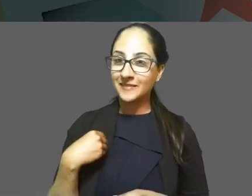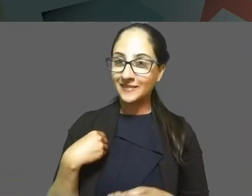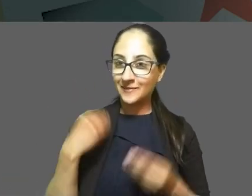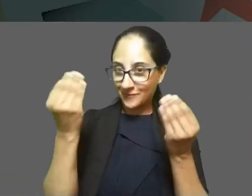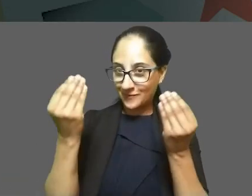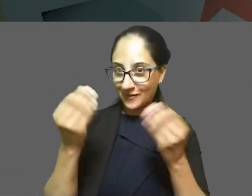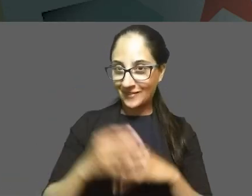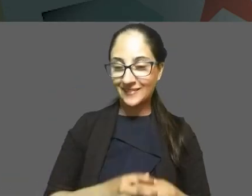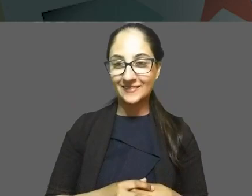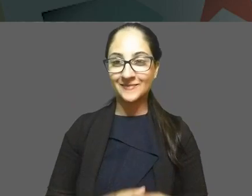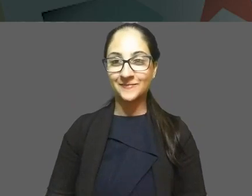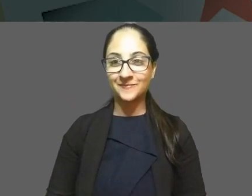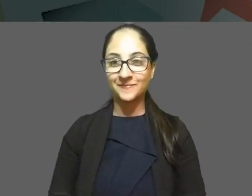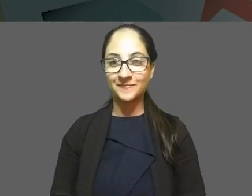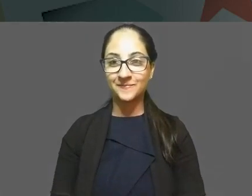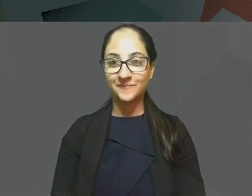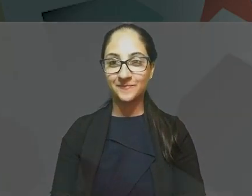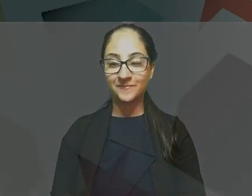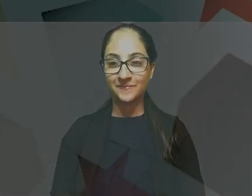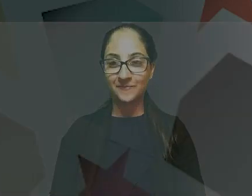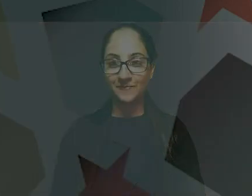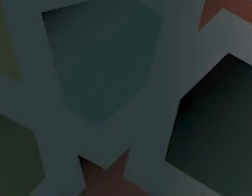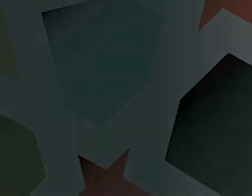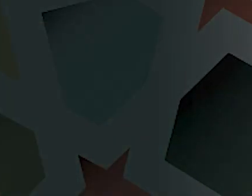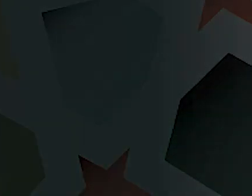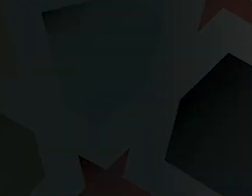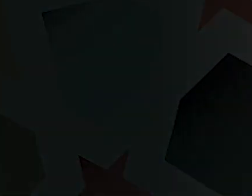once again. Eid Mubarak.